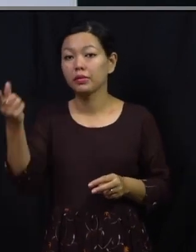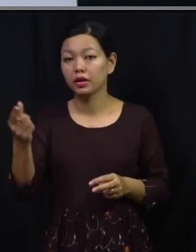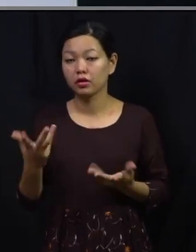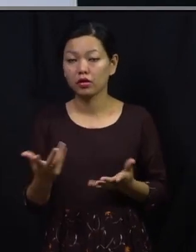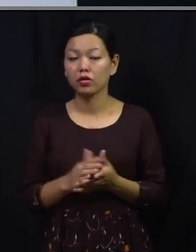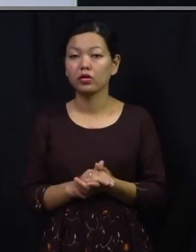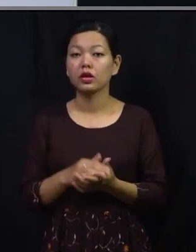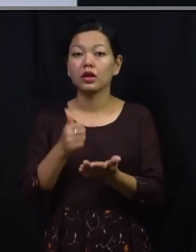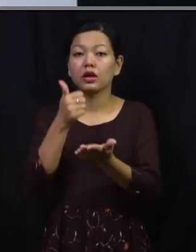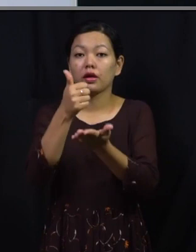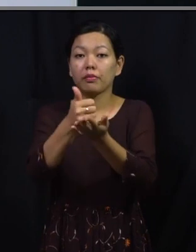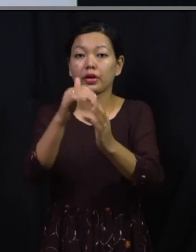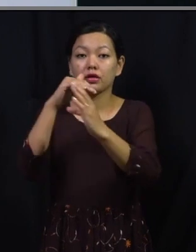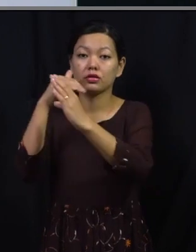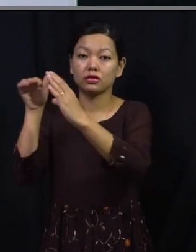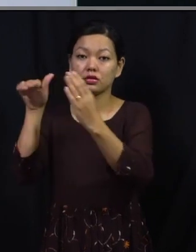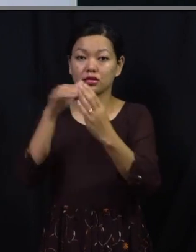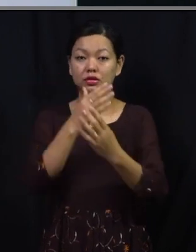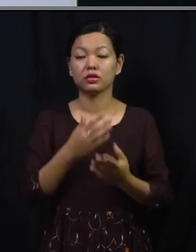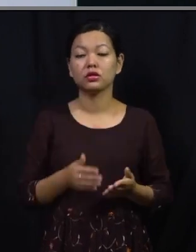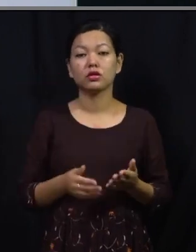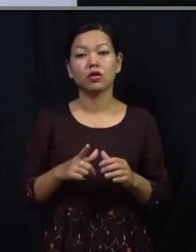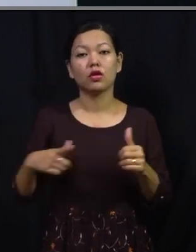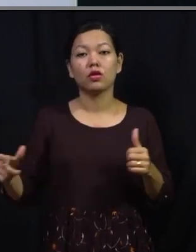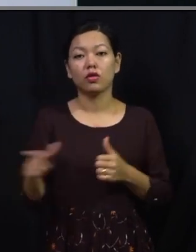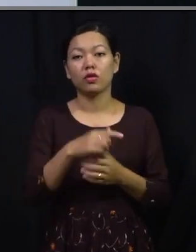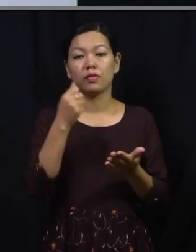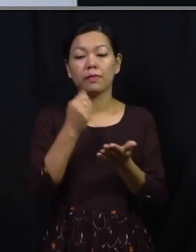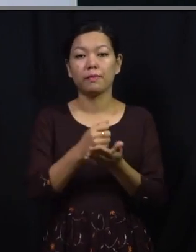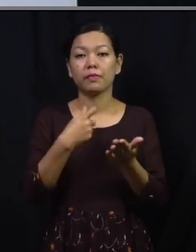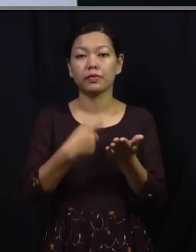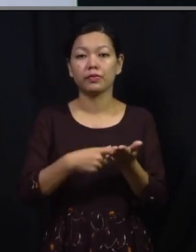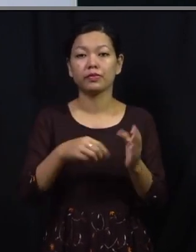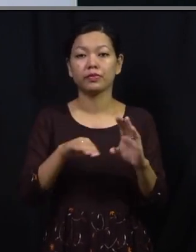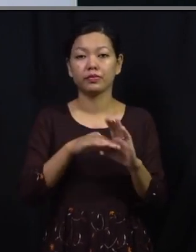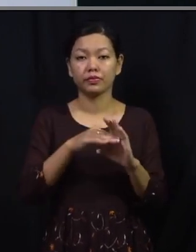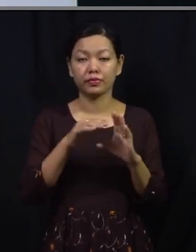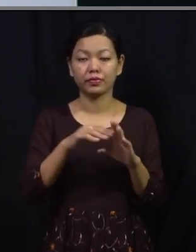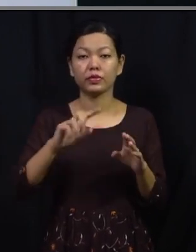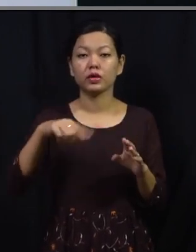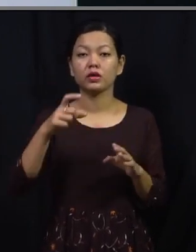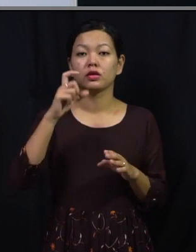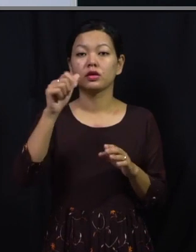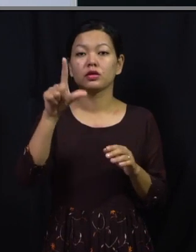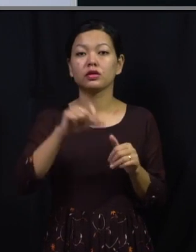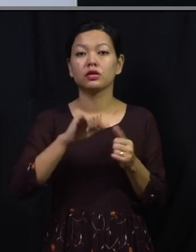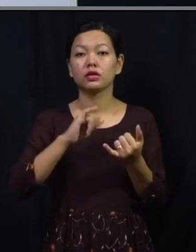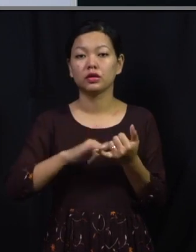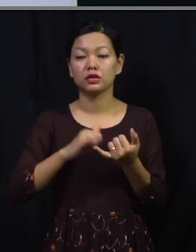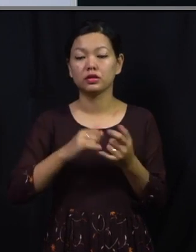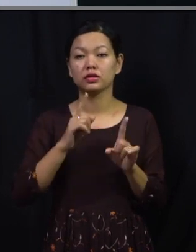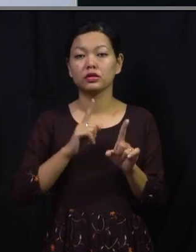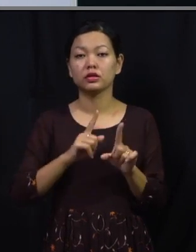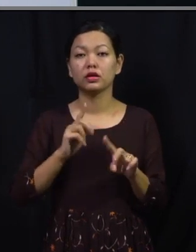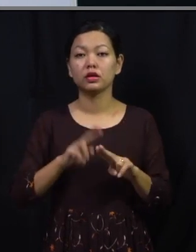purchase book, and cash has been spent, then in cash book. Those things are done in classification. And recording is done in